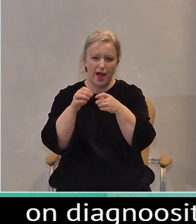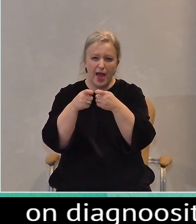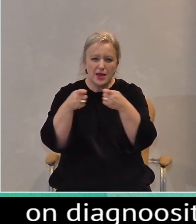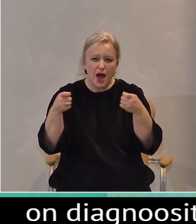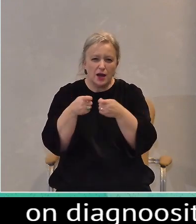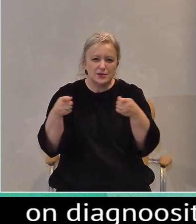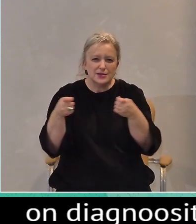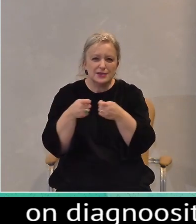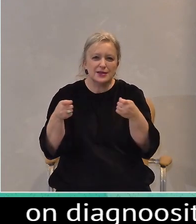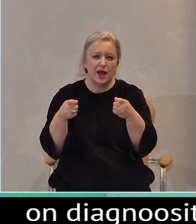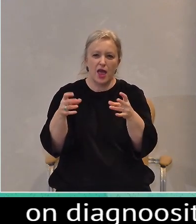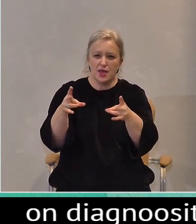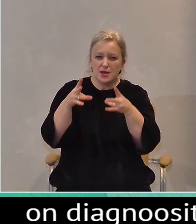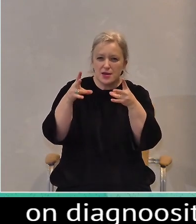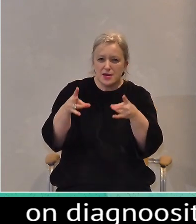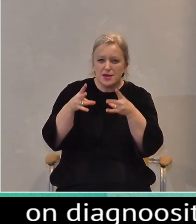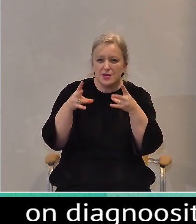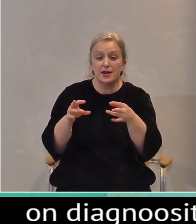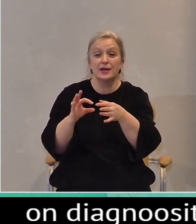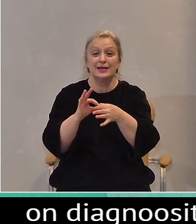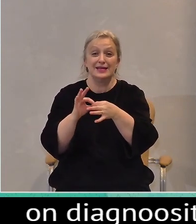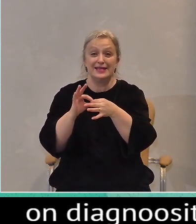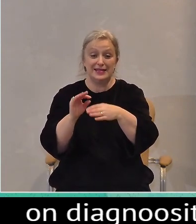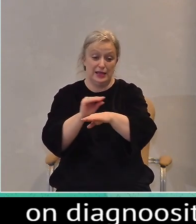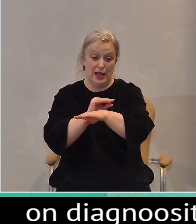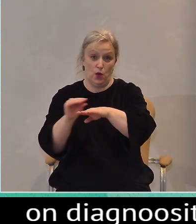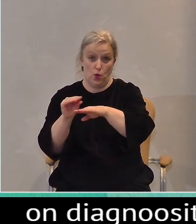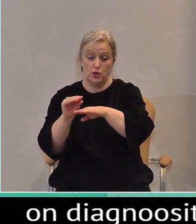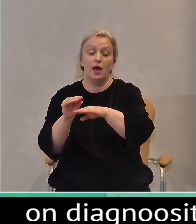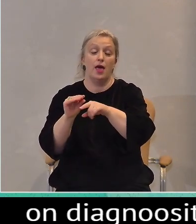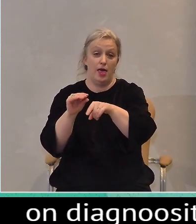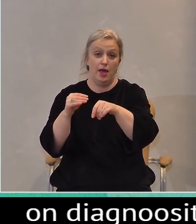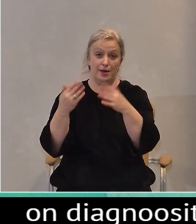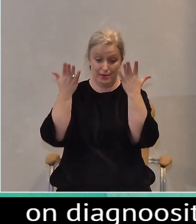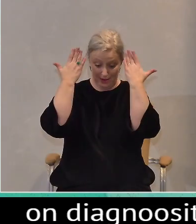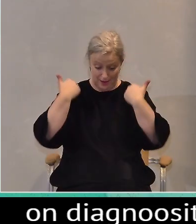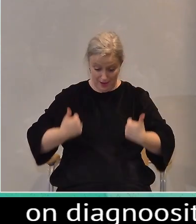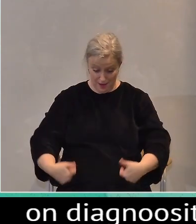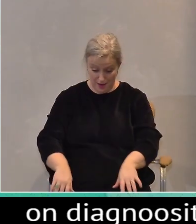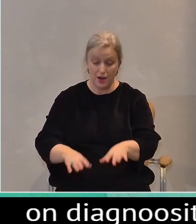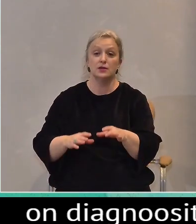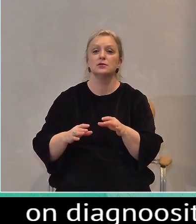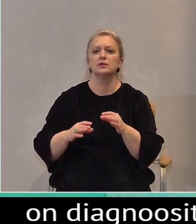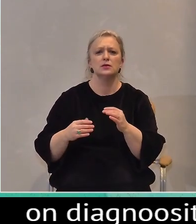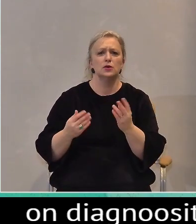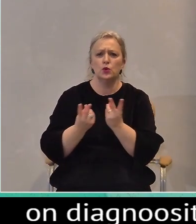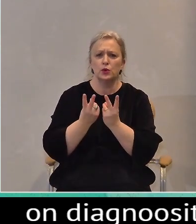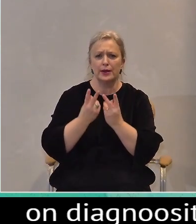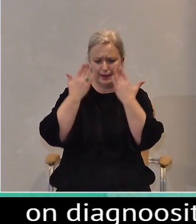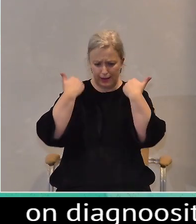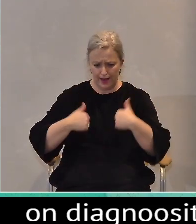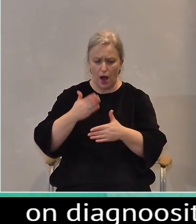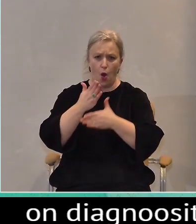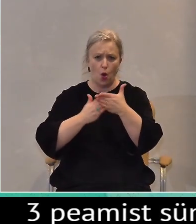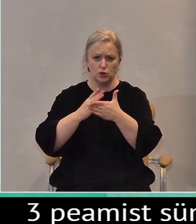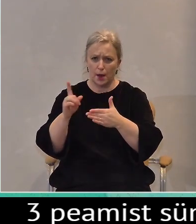skin hyperextensibility and fragility, and also tissue fragility. As connective tissue is found throughout